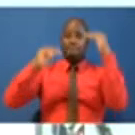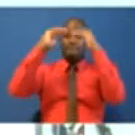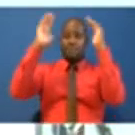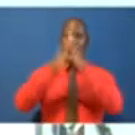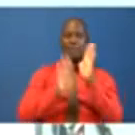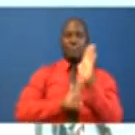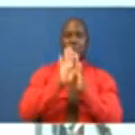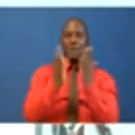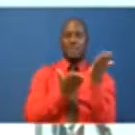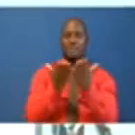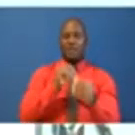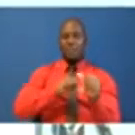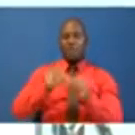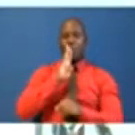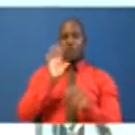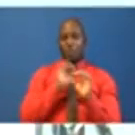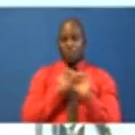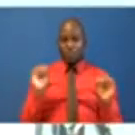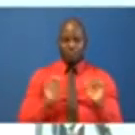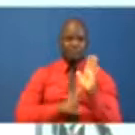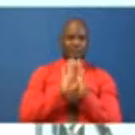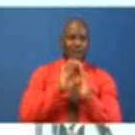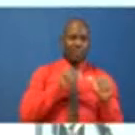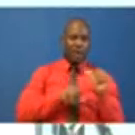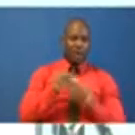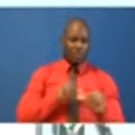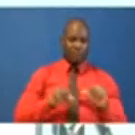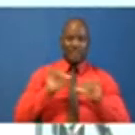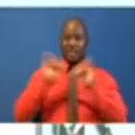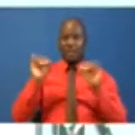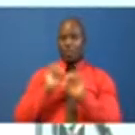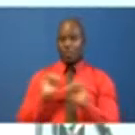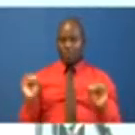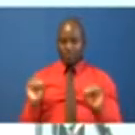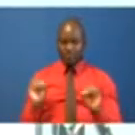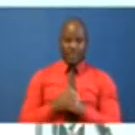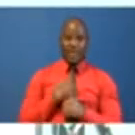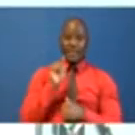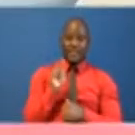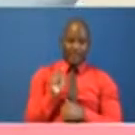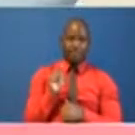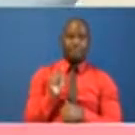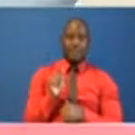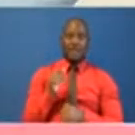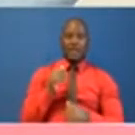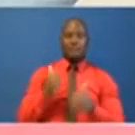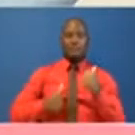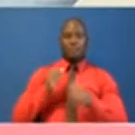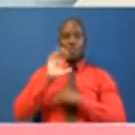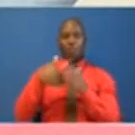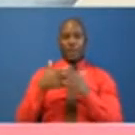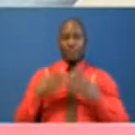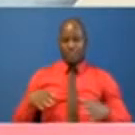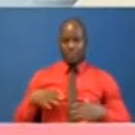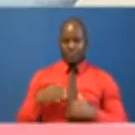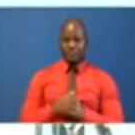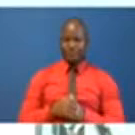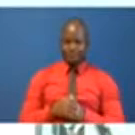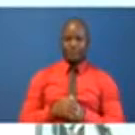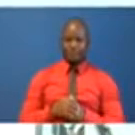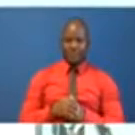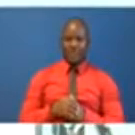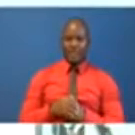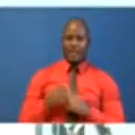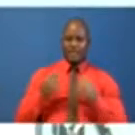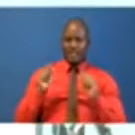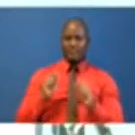improvement in service in terms of water no improvement in terms of sanitation some would say that's a that's just a reaction to our population growth yeah